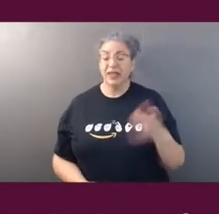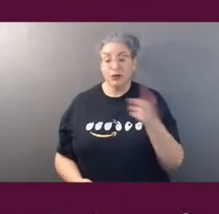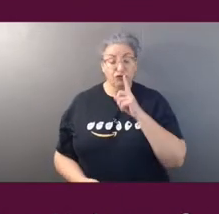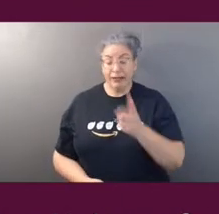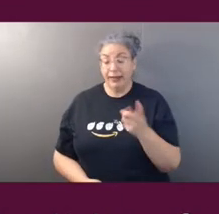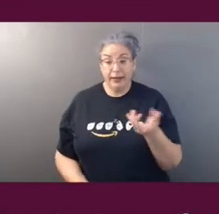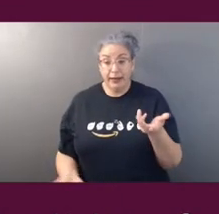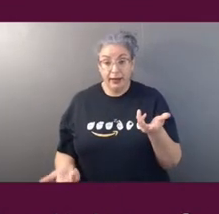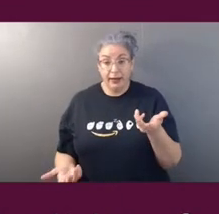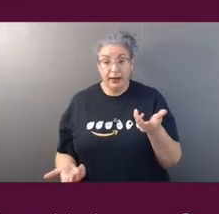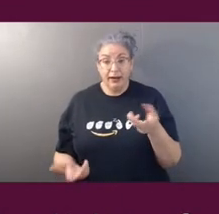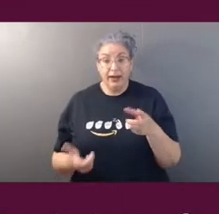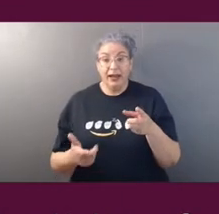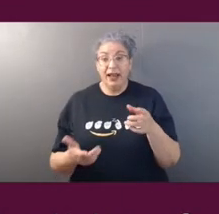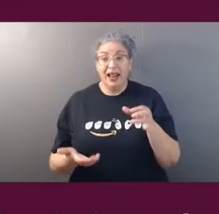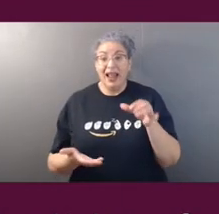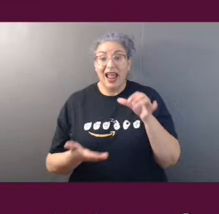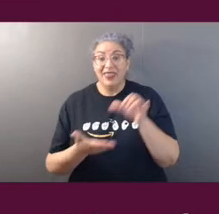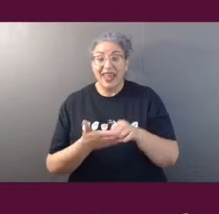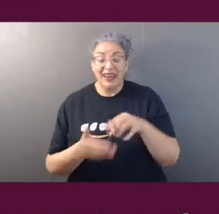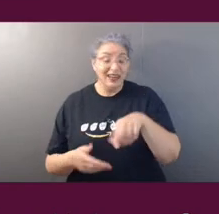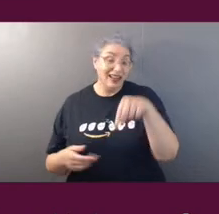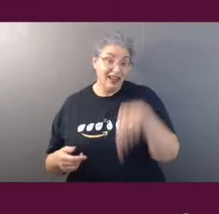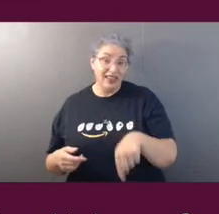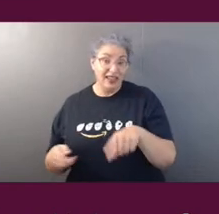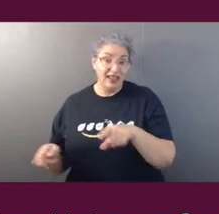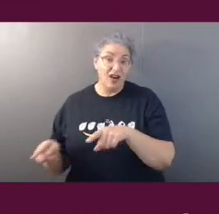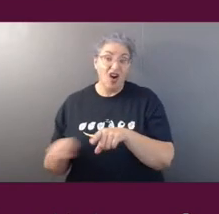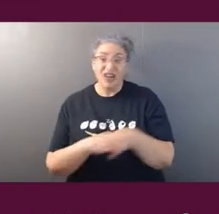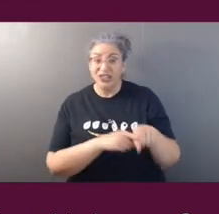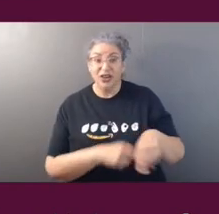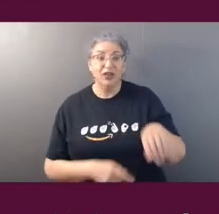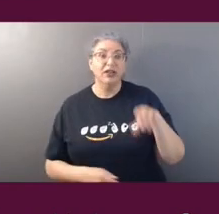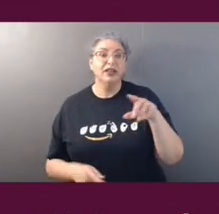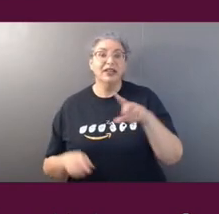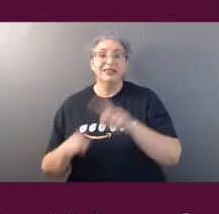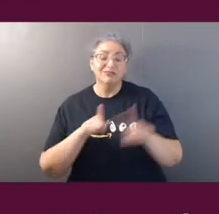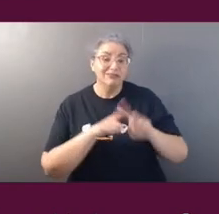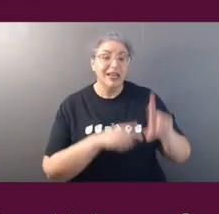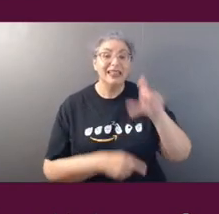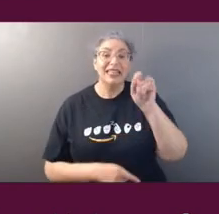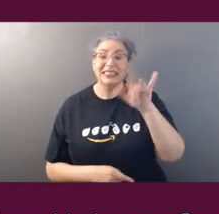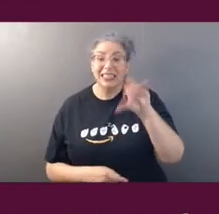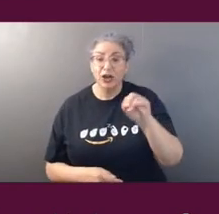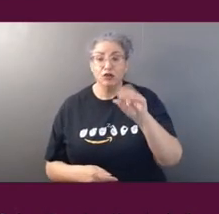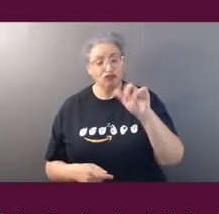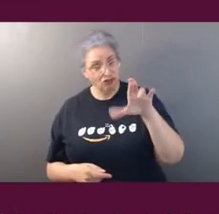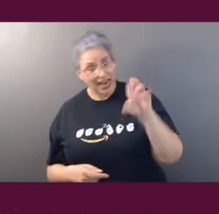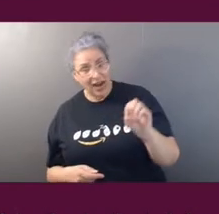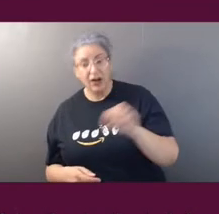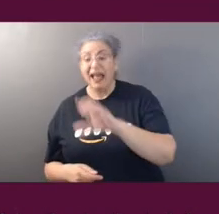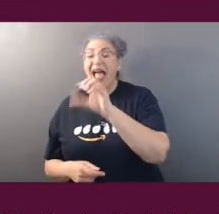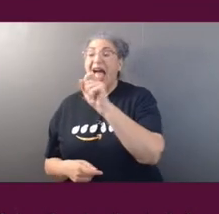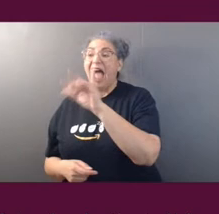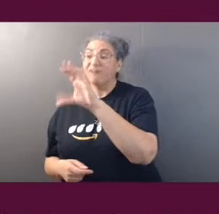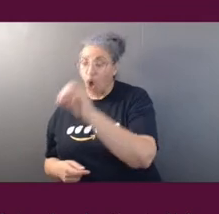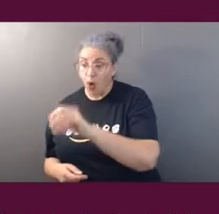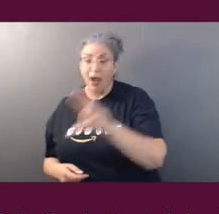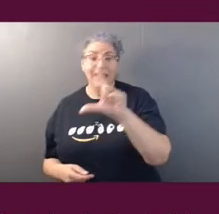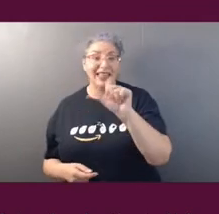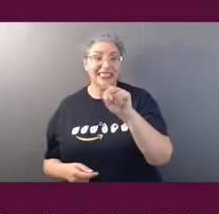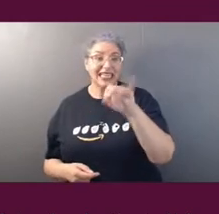And then, and it just kind of, and then Afro-Latinidad is very rarely seen on TV. It's not, you know, I think there are so